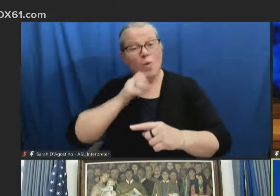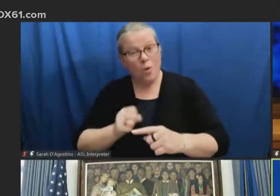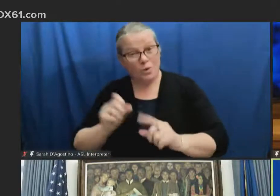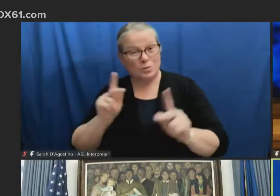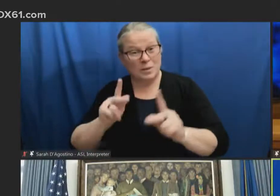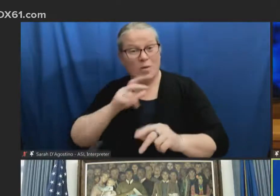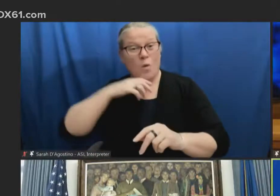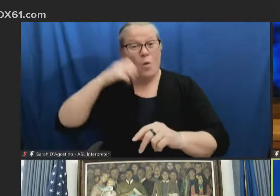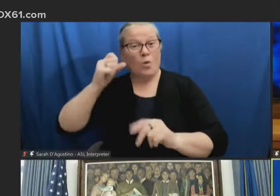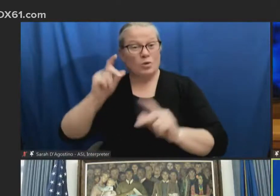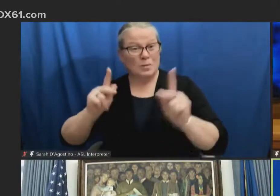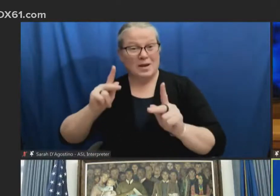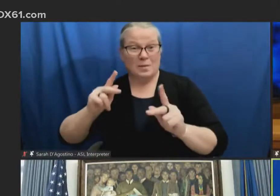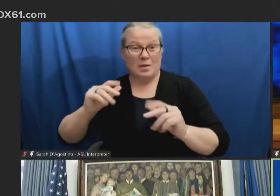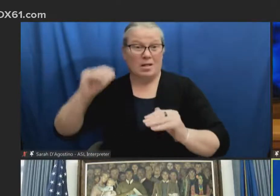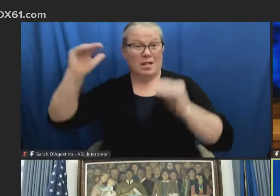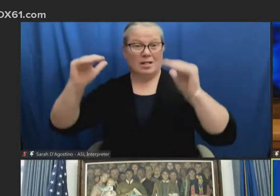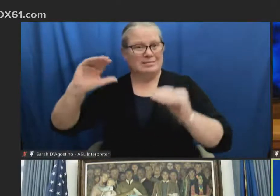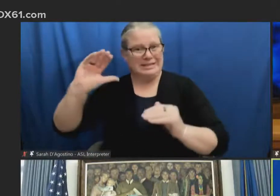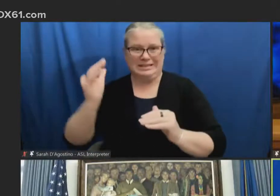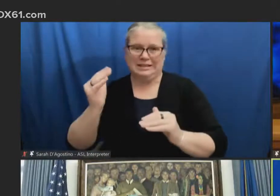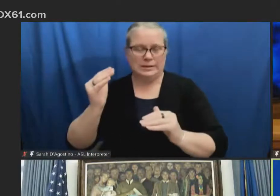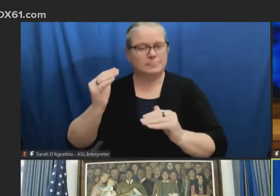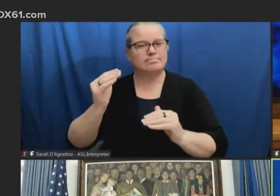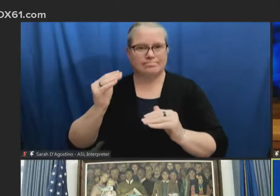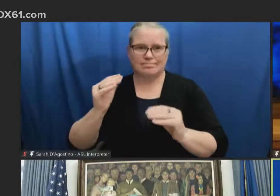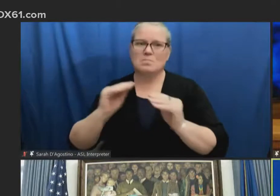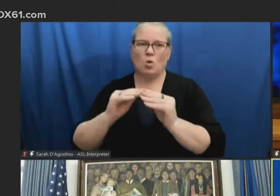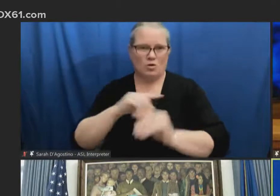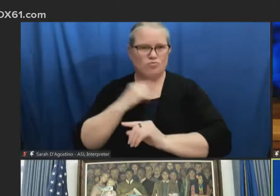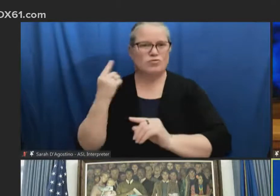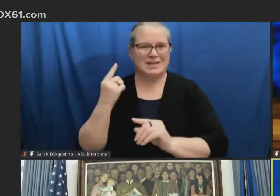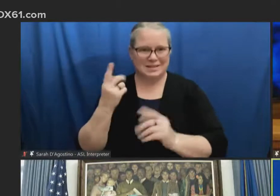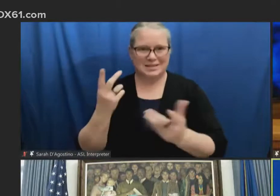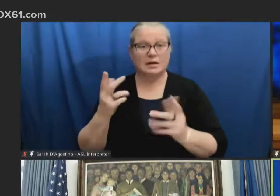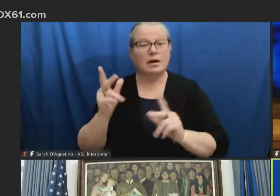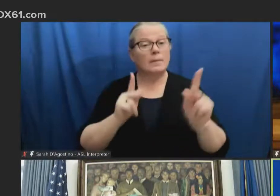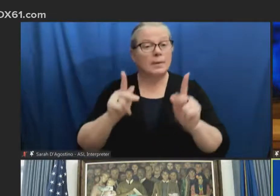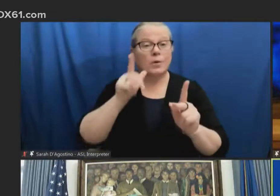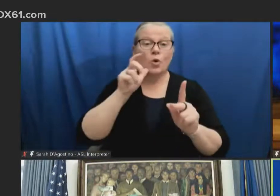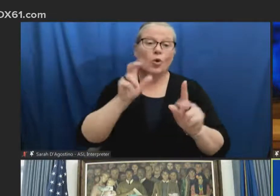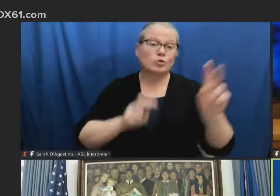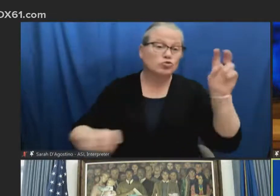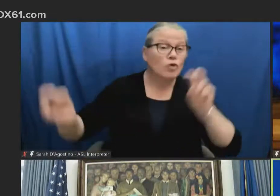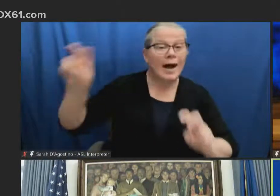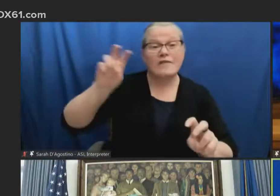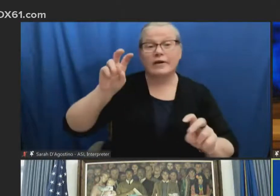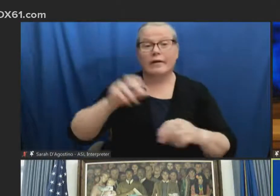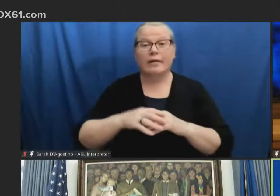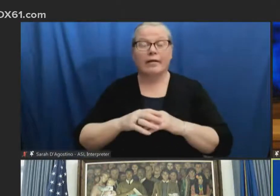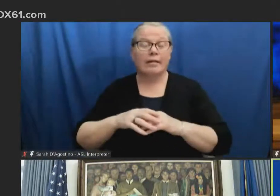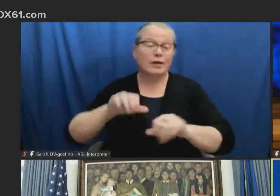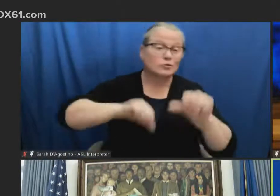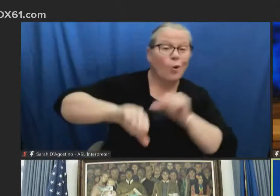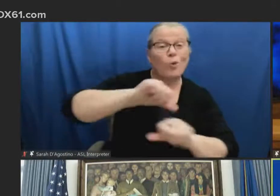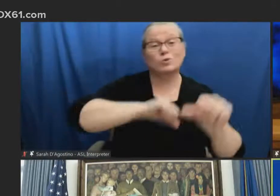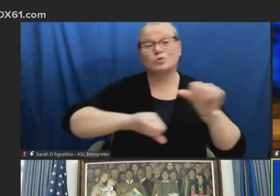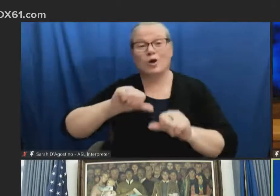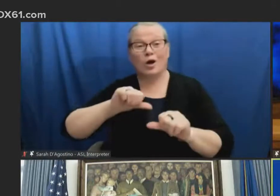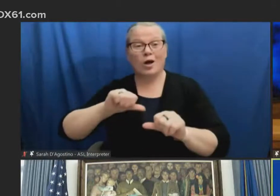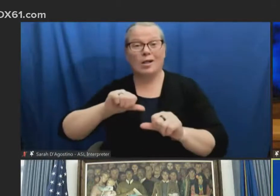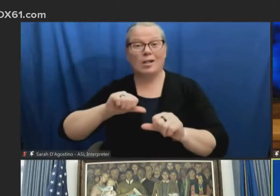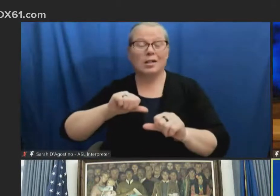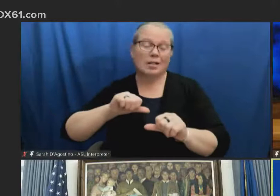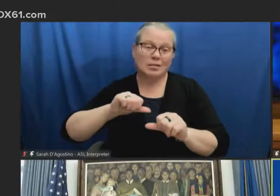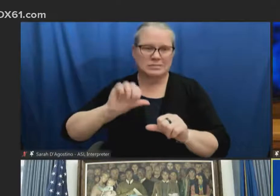Gottlieb said is very accurate, that the people who are moving around, traveling, and out socializing may have been the